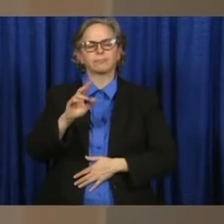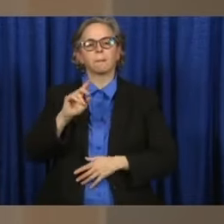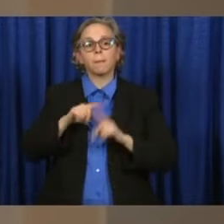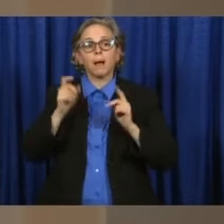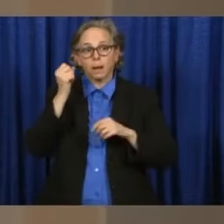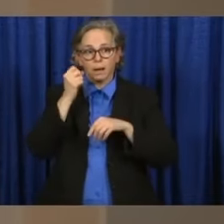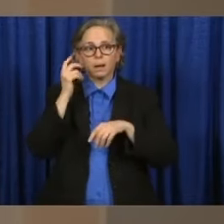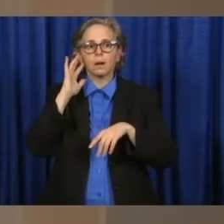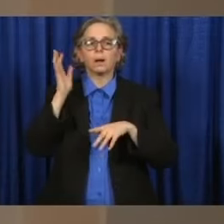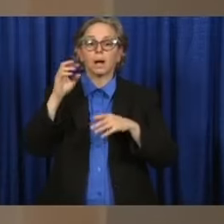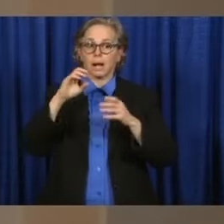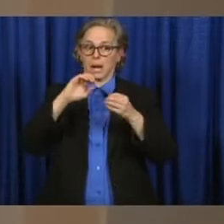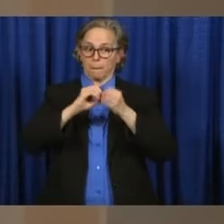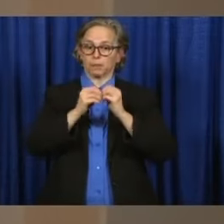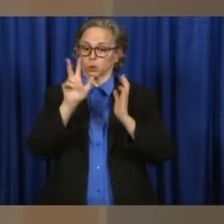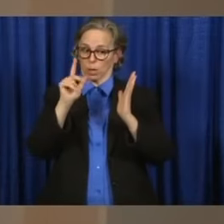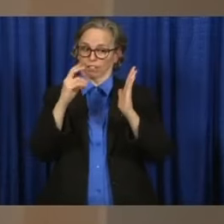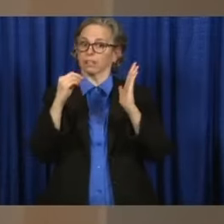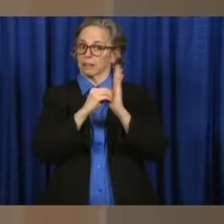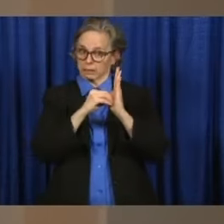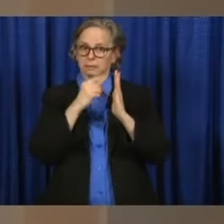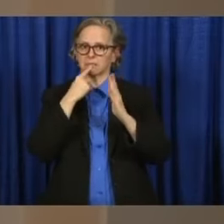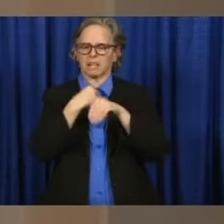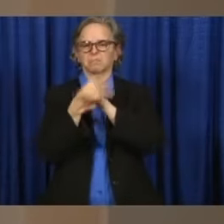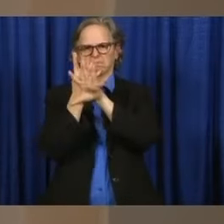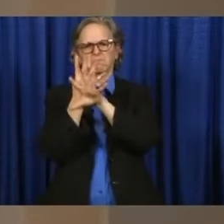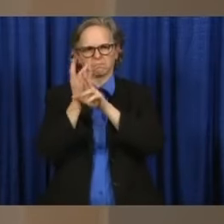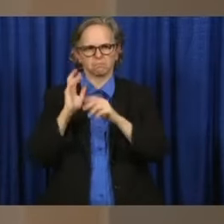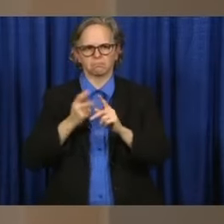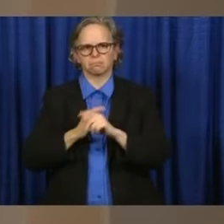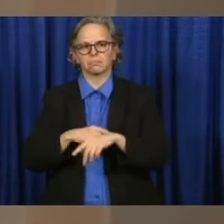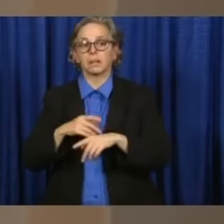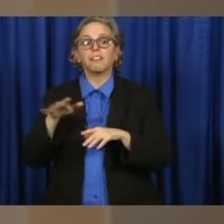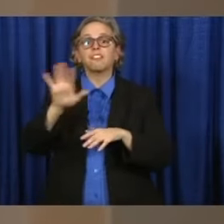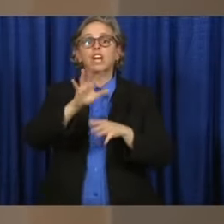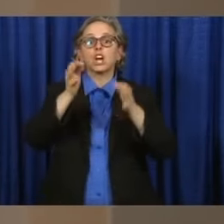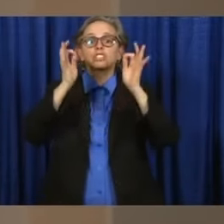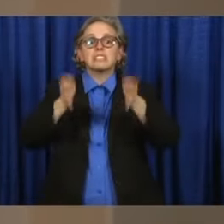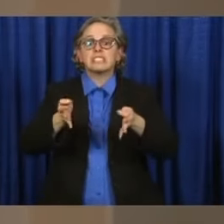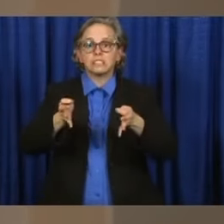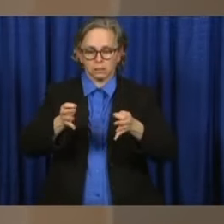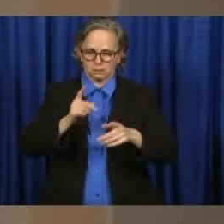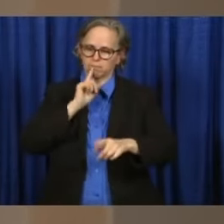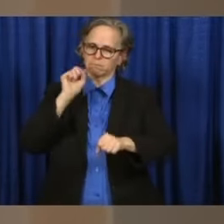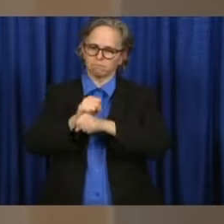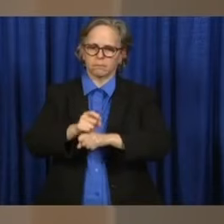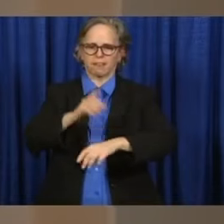23, and the decision of the commission is final. Thank you.